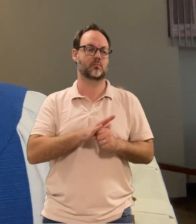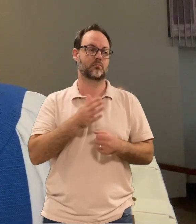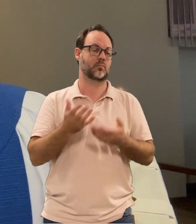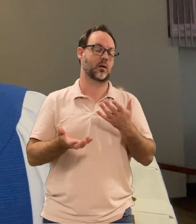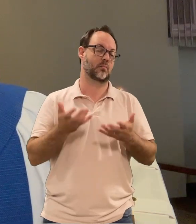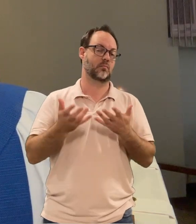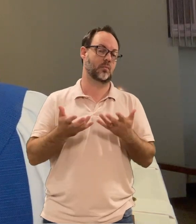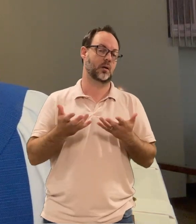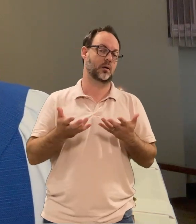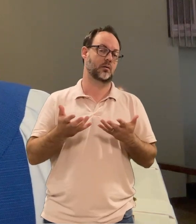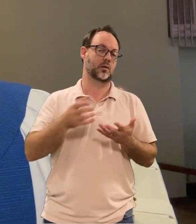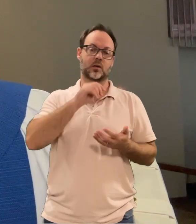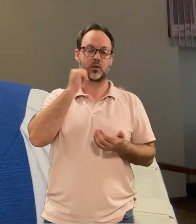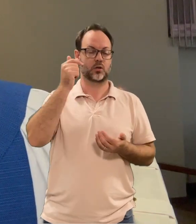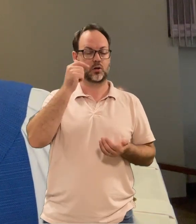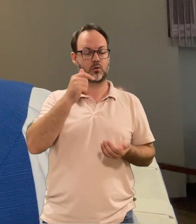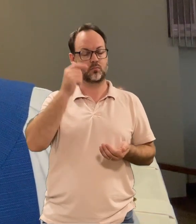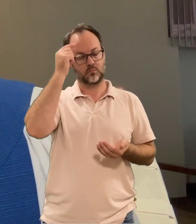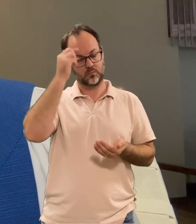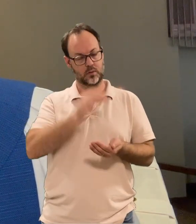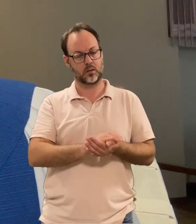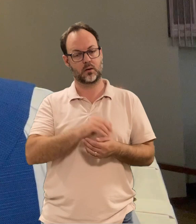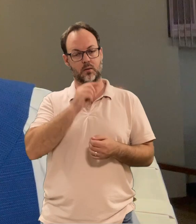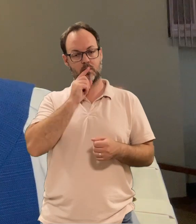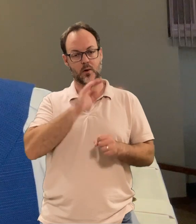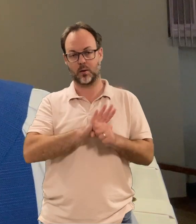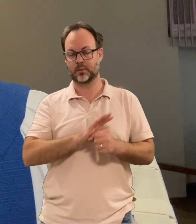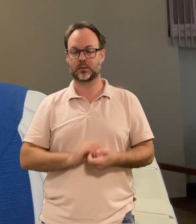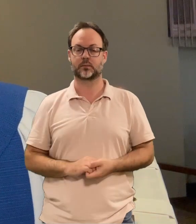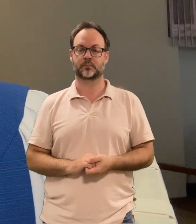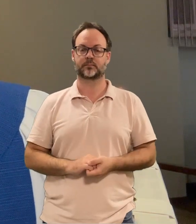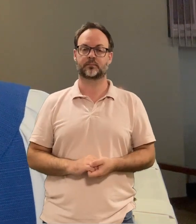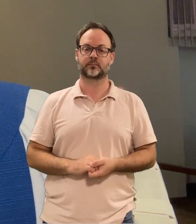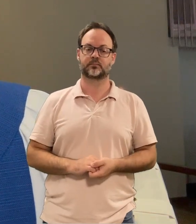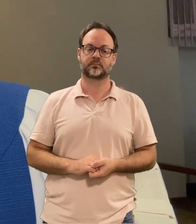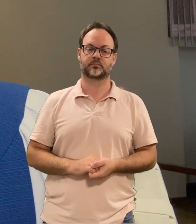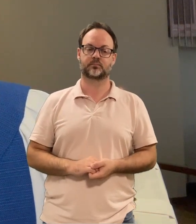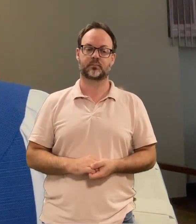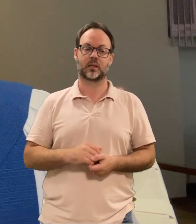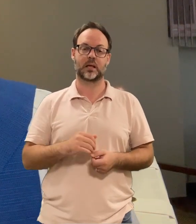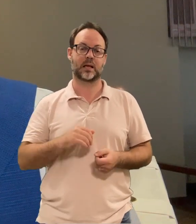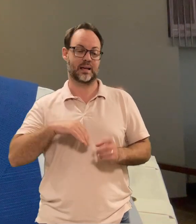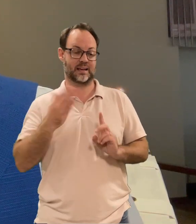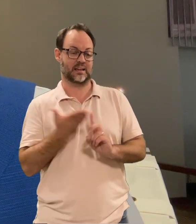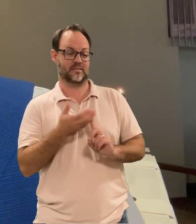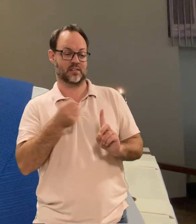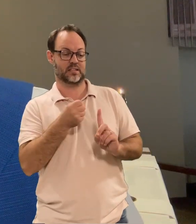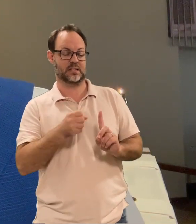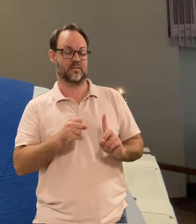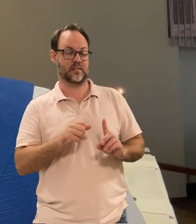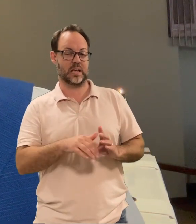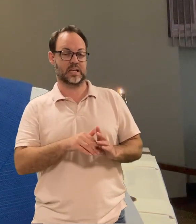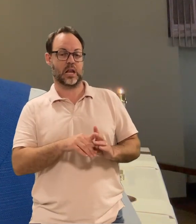promises. Maybe you don't believe these promises. You talk yourself